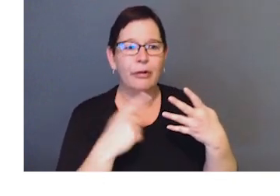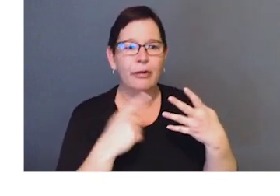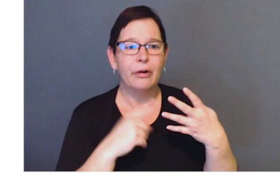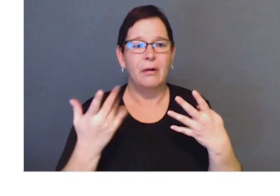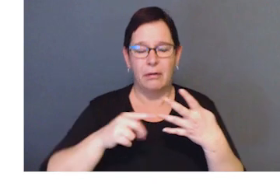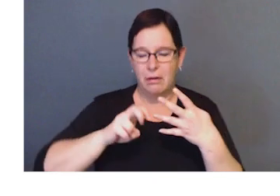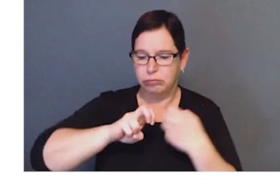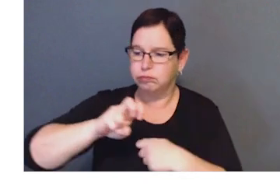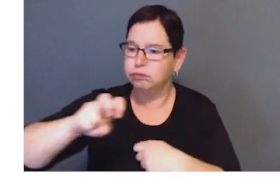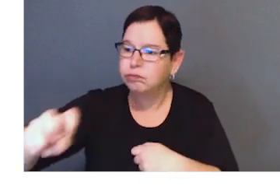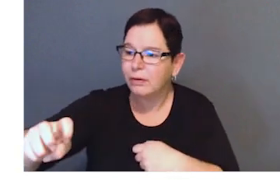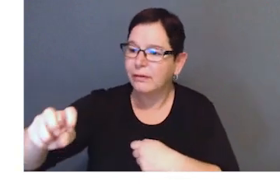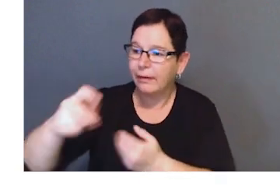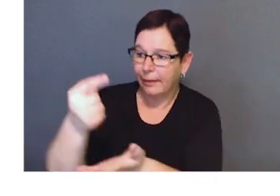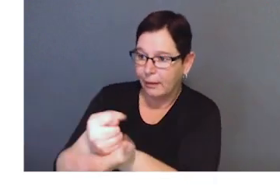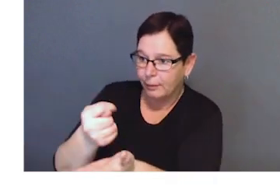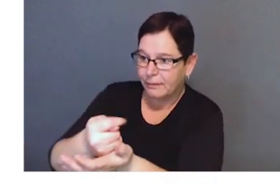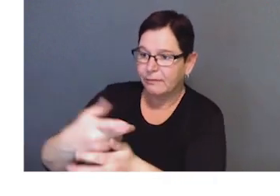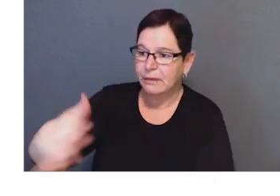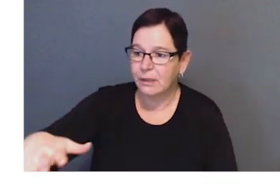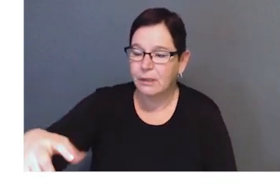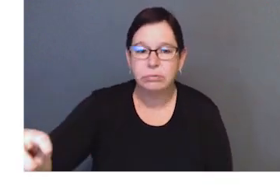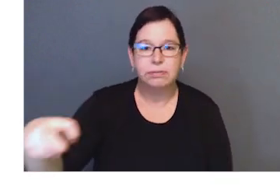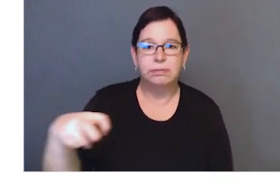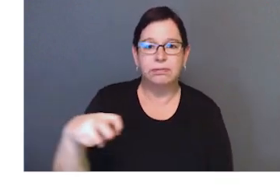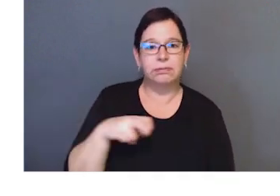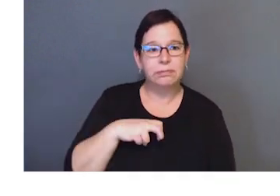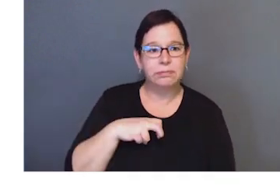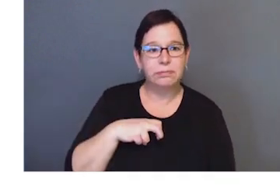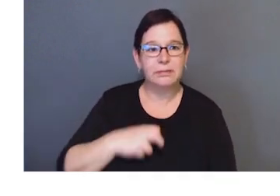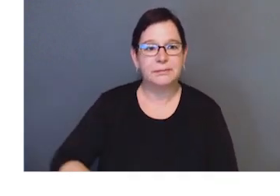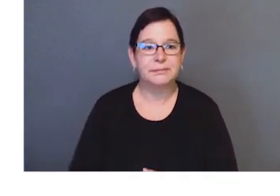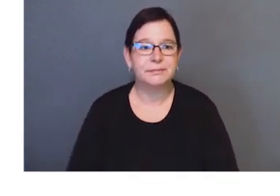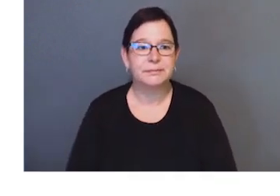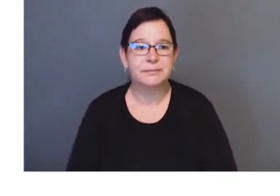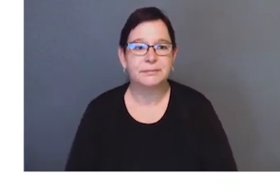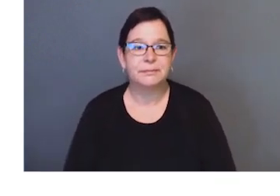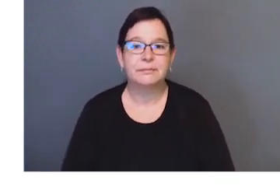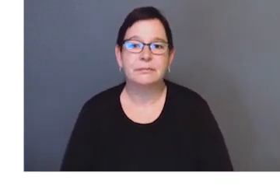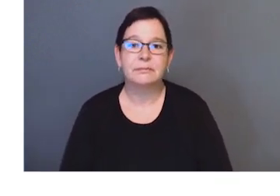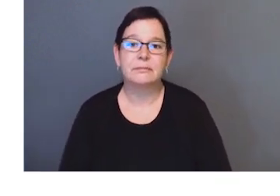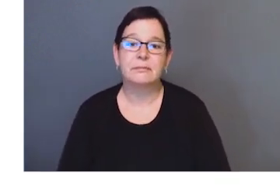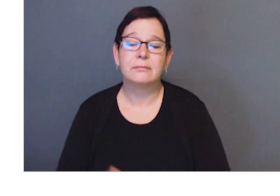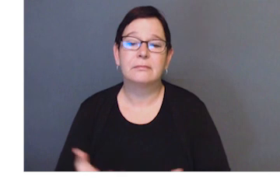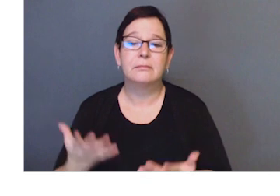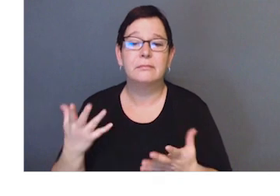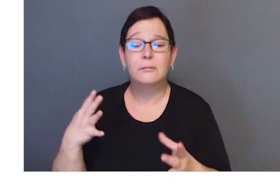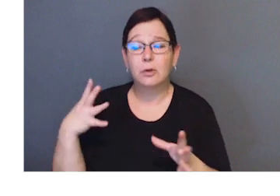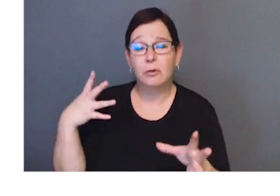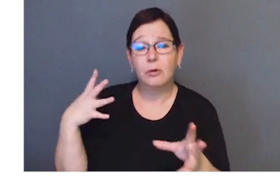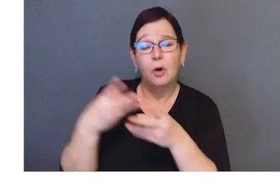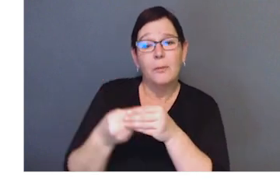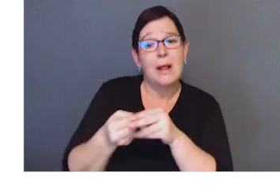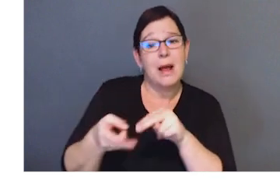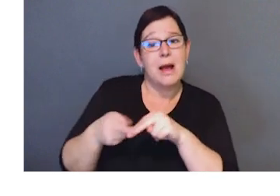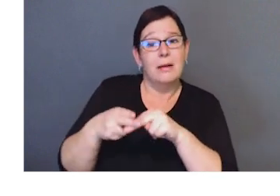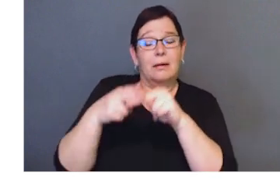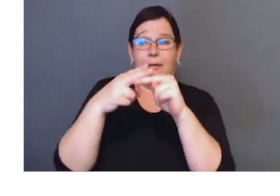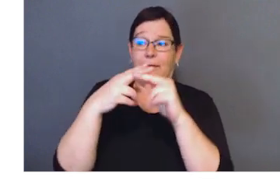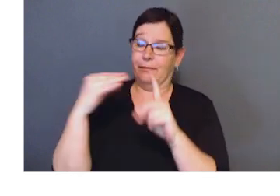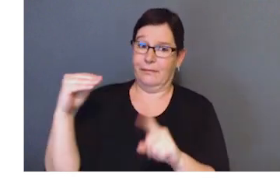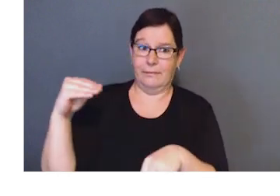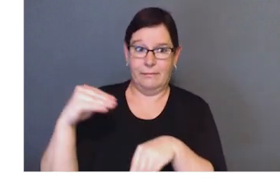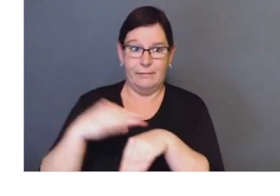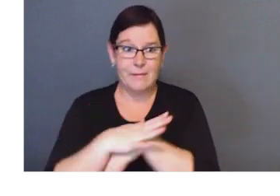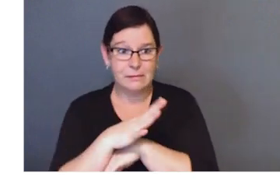And then we have cumulative effects of significant limitations. To be eligible for the DTC under the